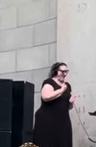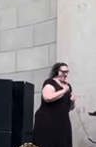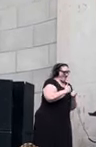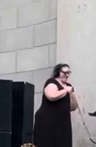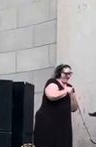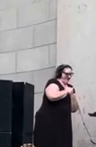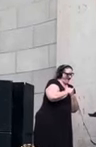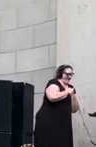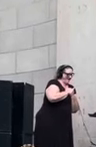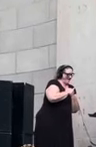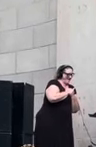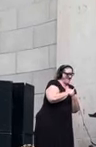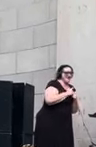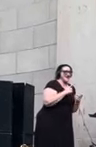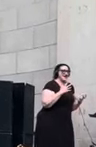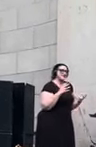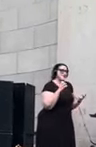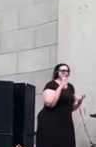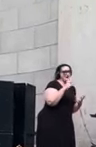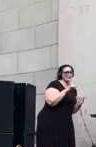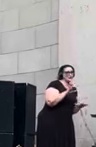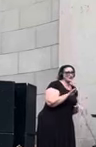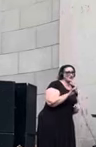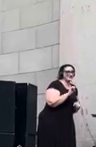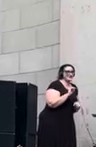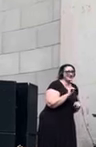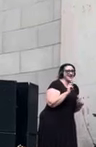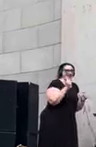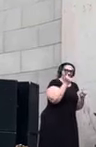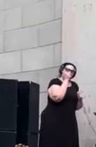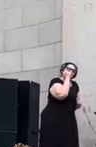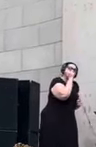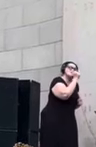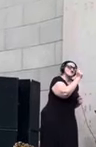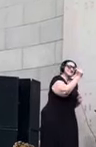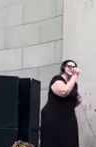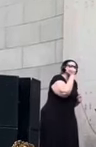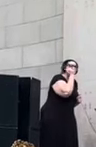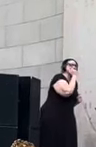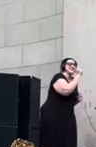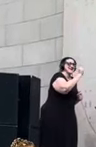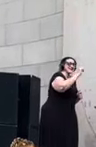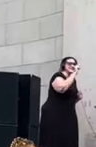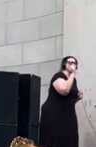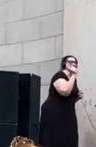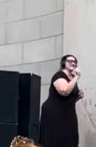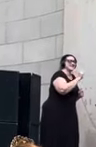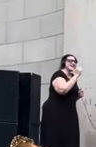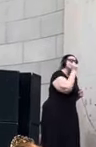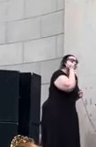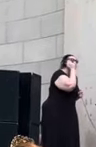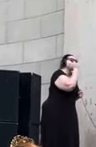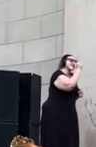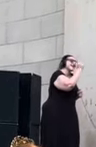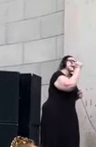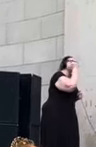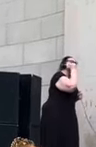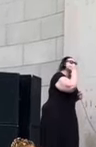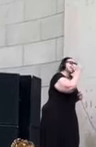Self-love, gotta get back to it. Every day, yeah. Every